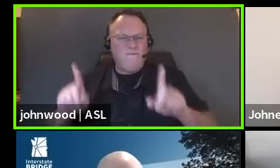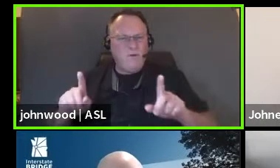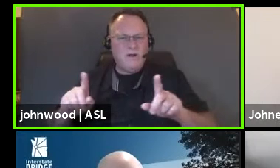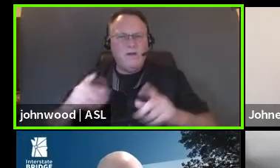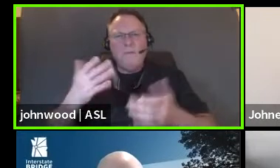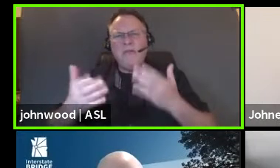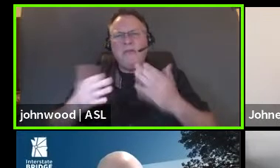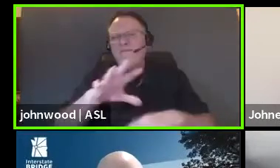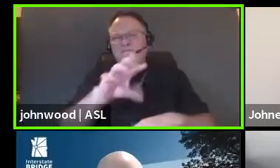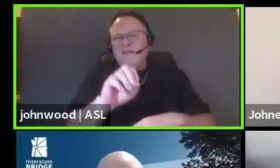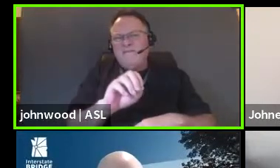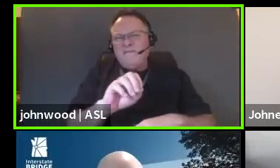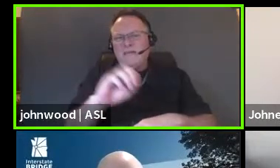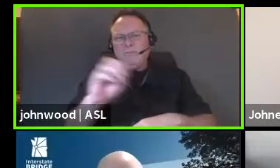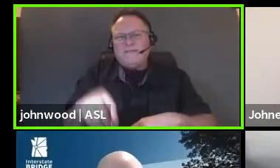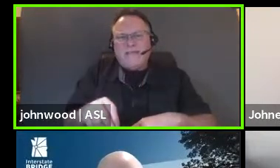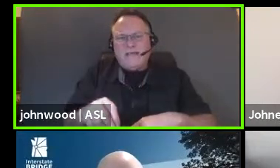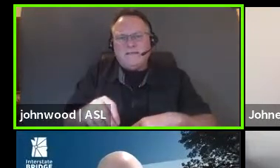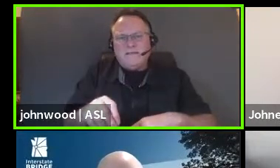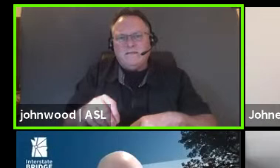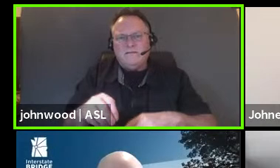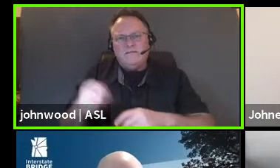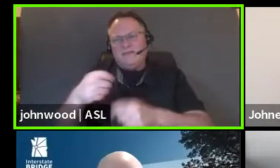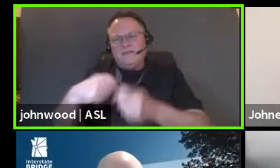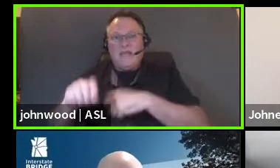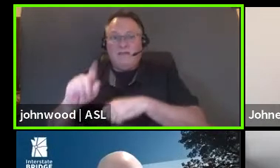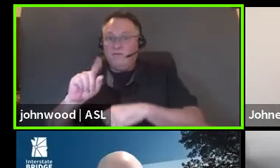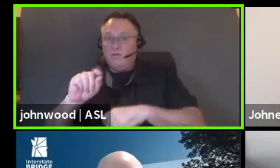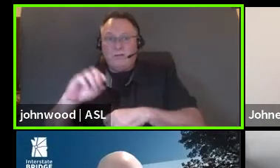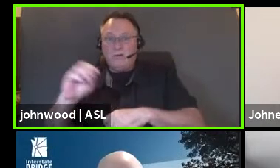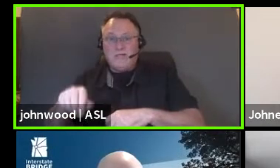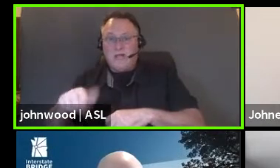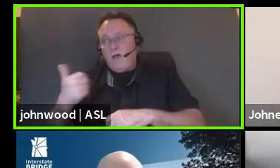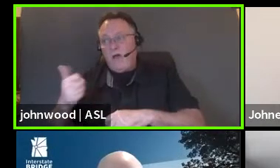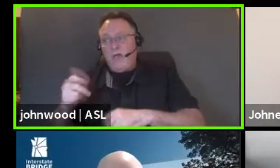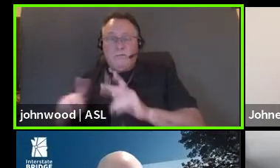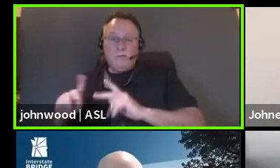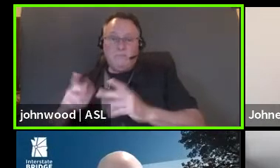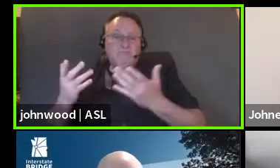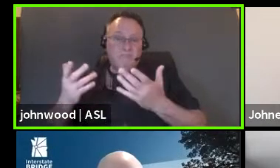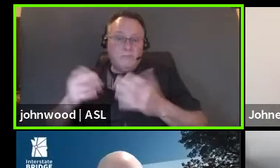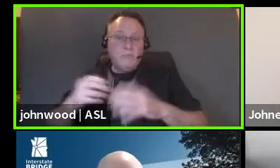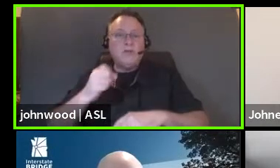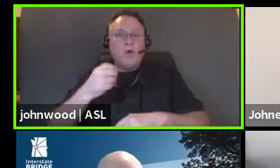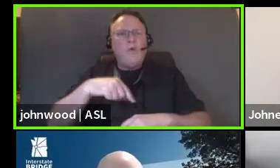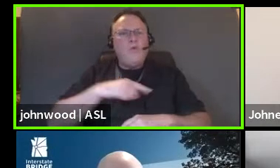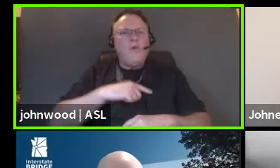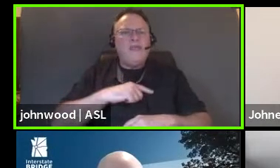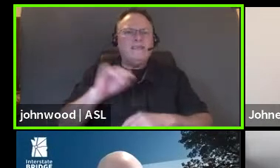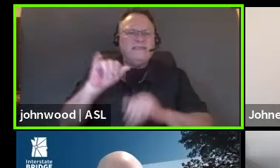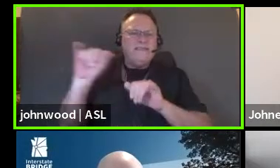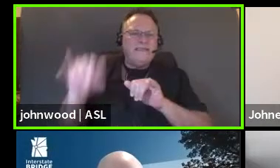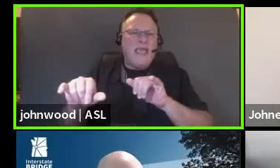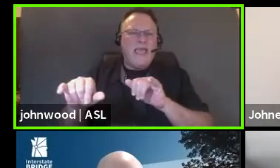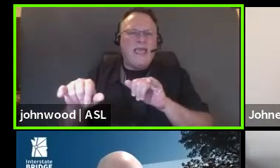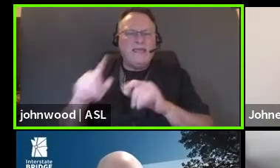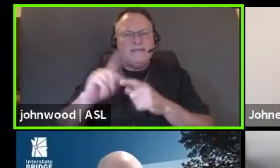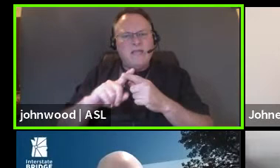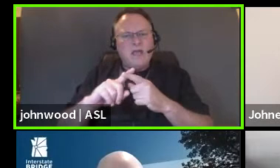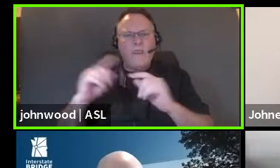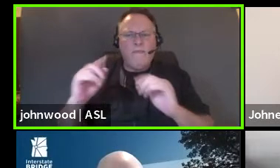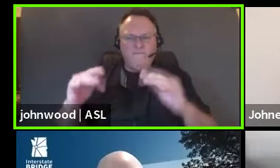50%, as opposed to about 20% for everyone else. And we stayed there until the